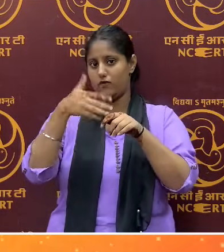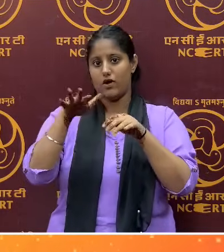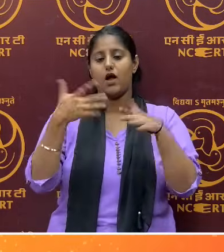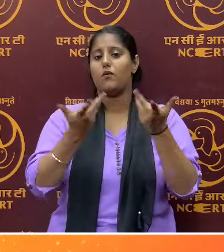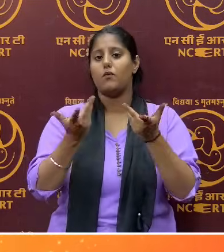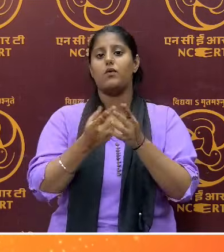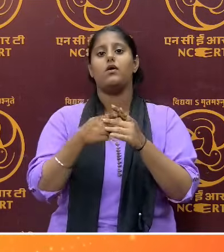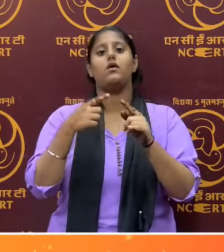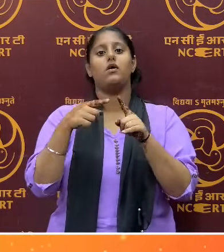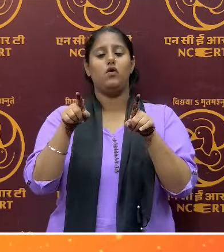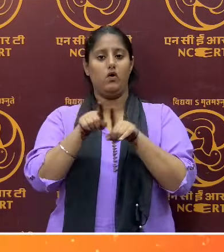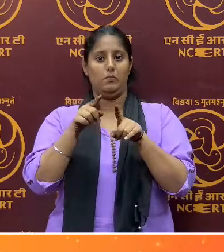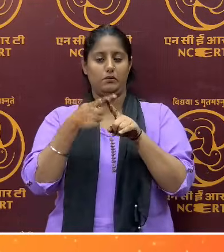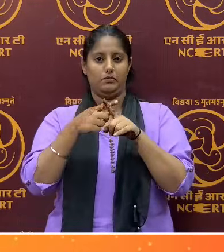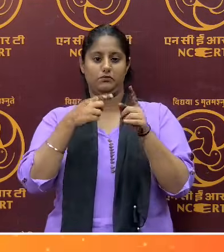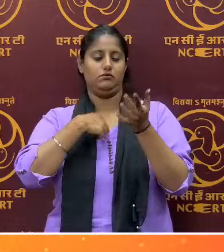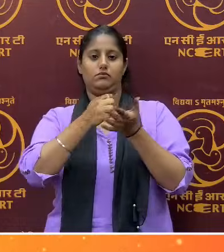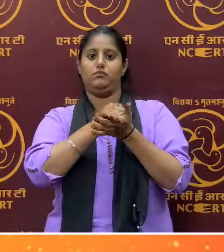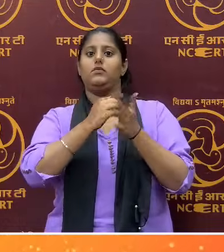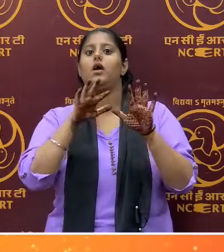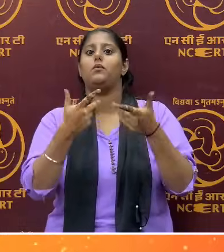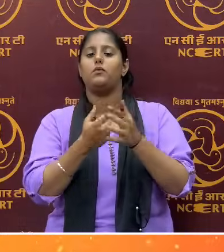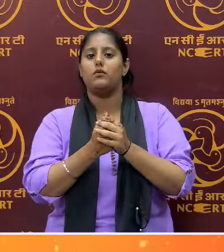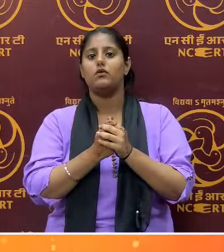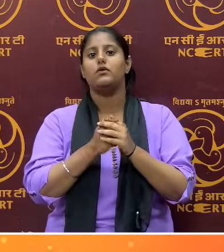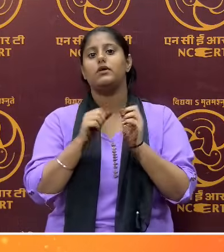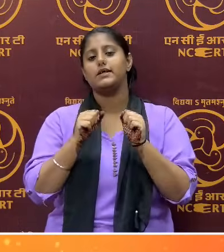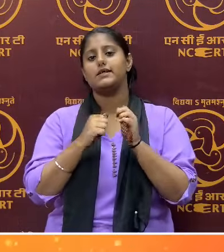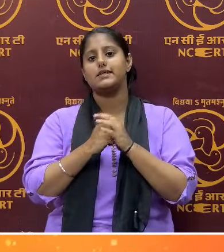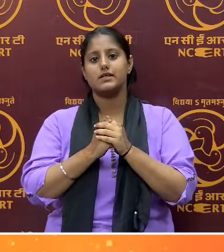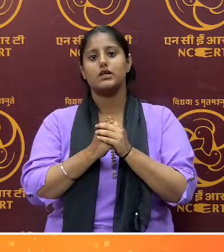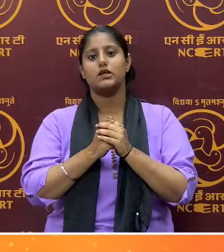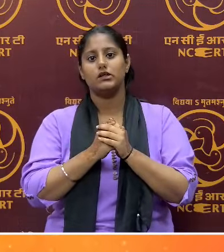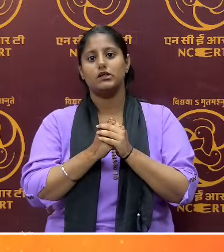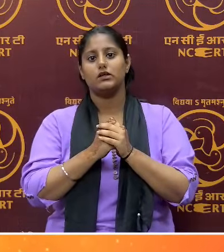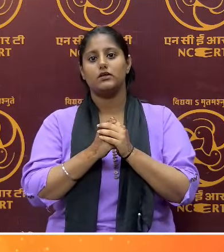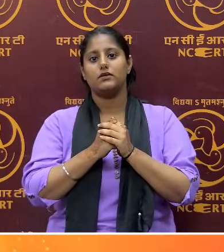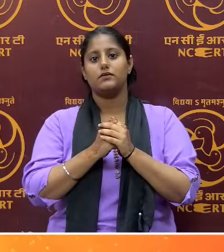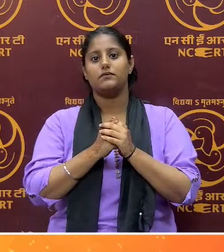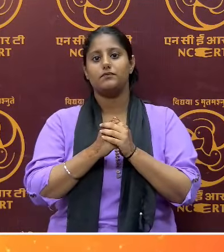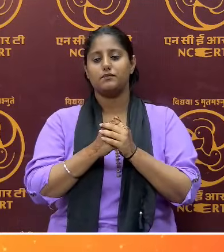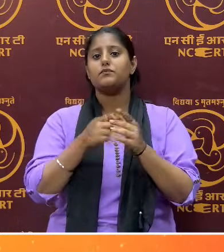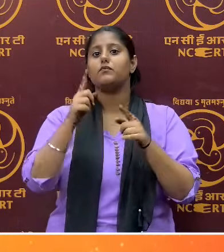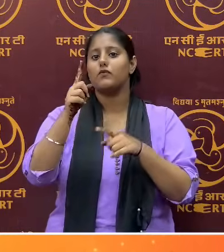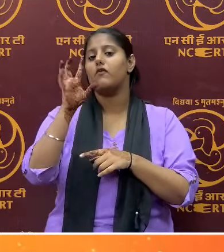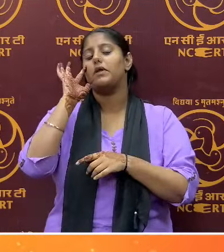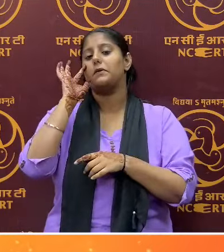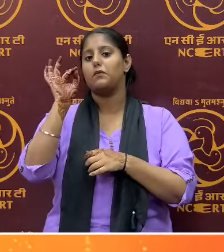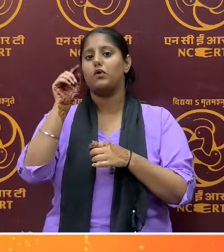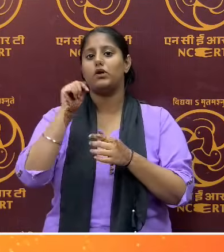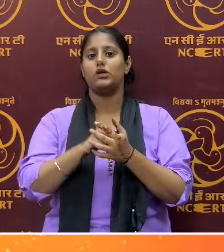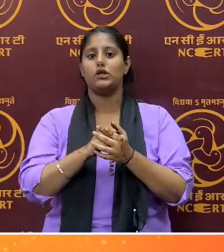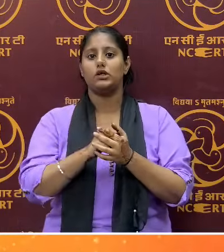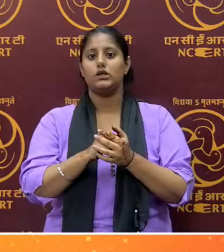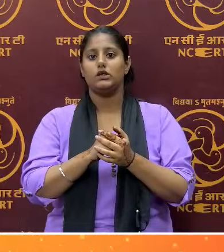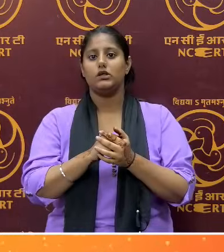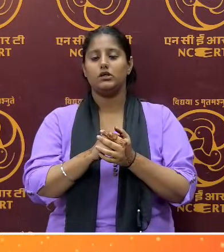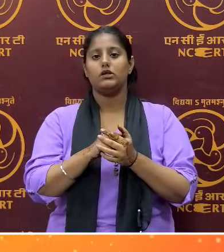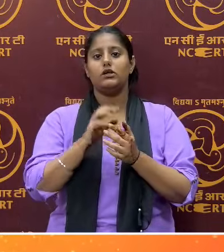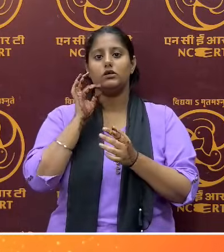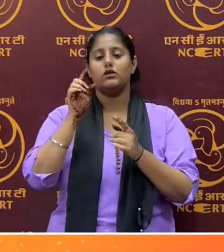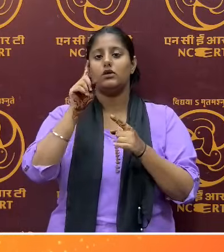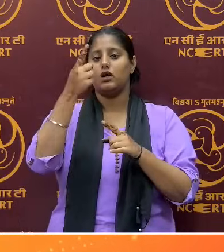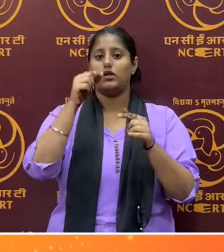these demonstrations that we are going to witness just now. Yeah, sure. So there is one important point which I want to highlight it with you,